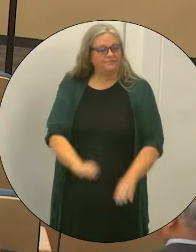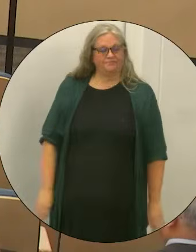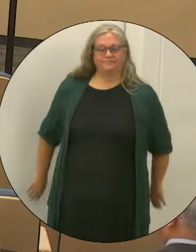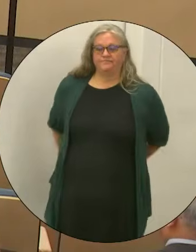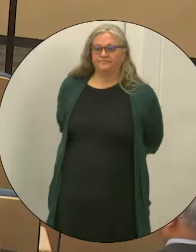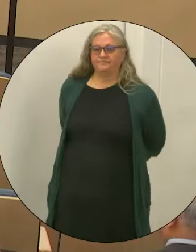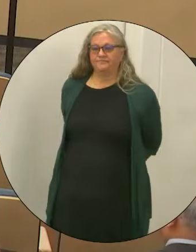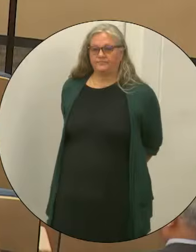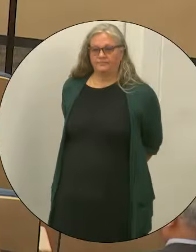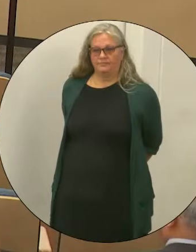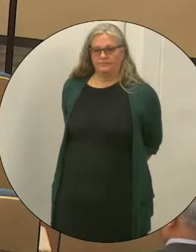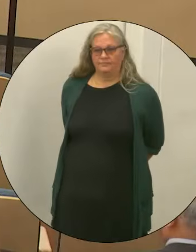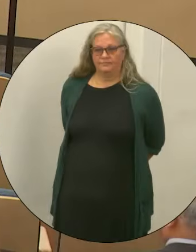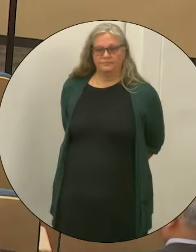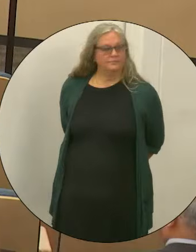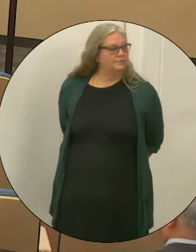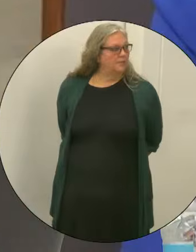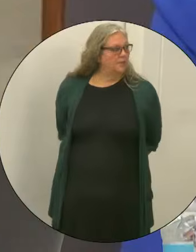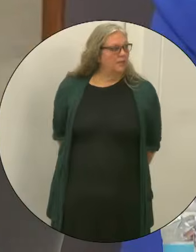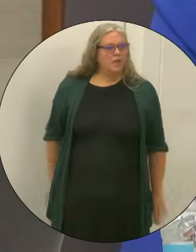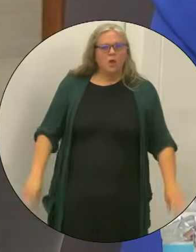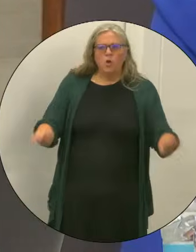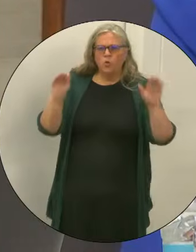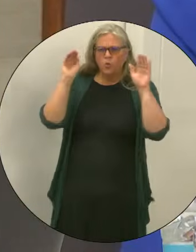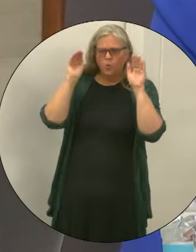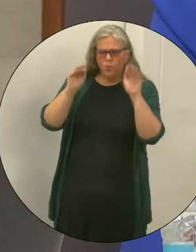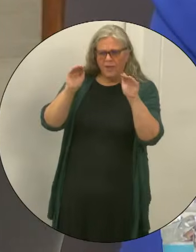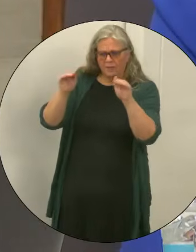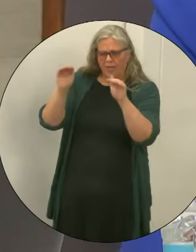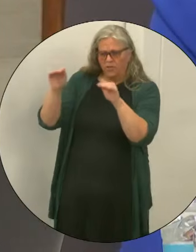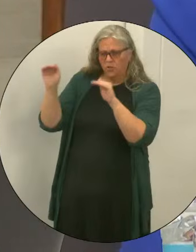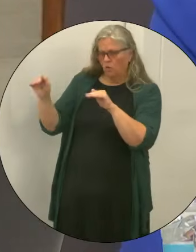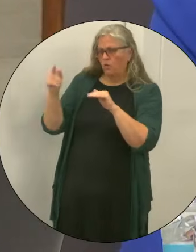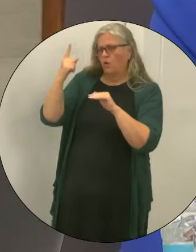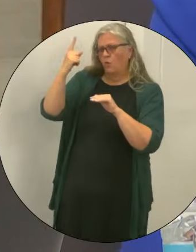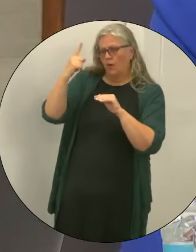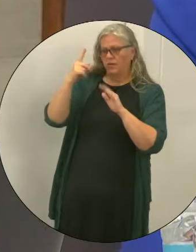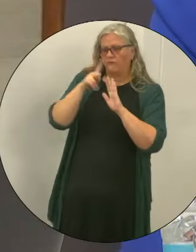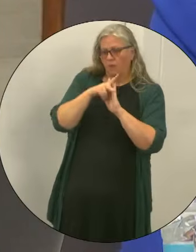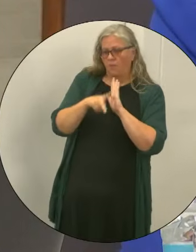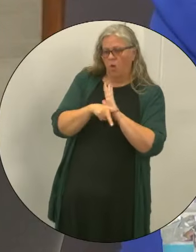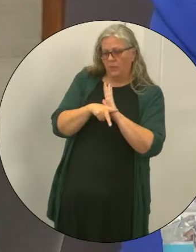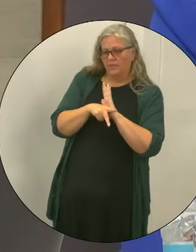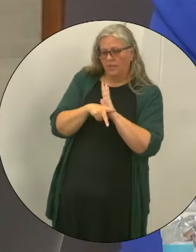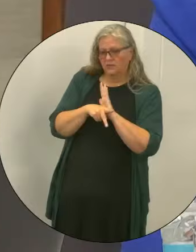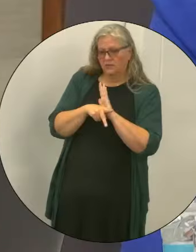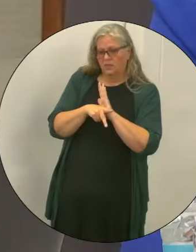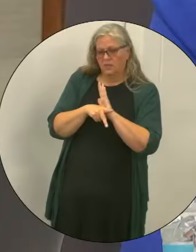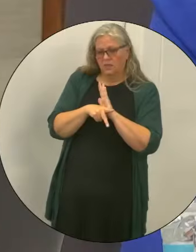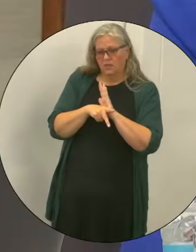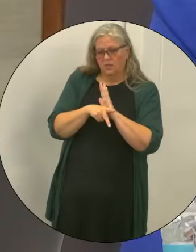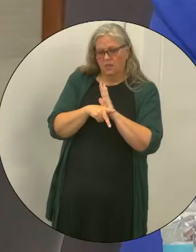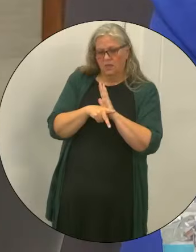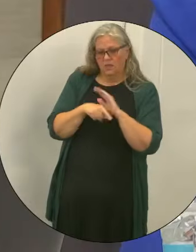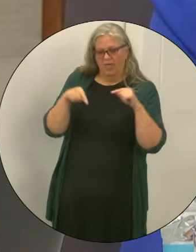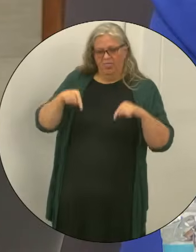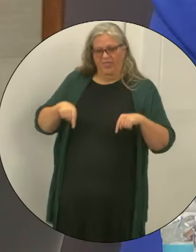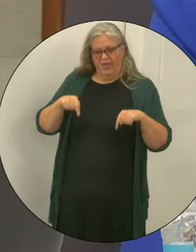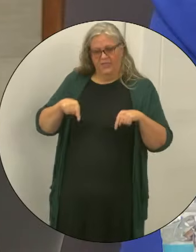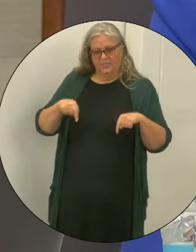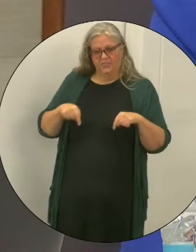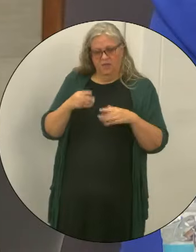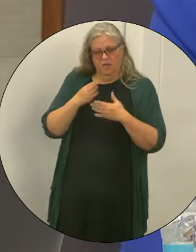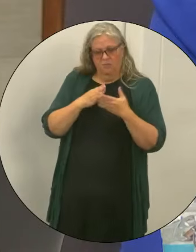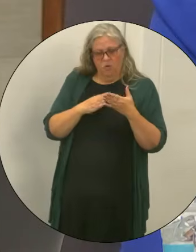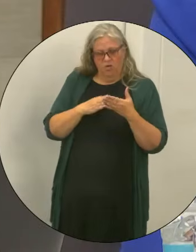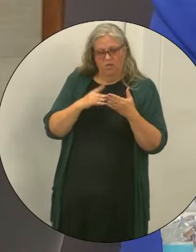you, Mr. Bayless. I would like to remind the public that one of our policies when we do this is this portion